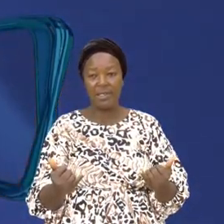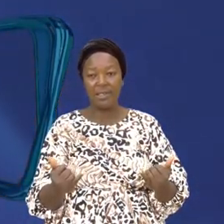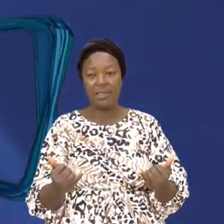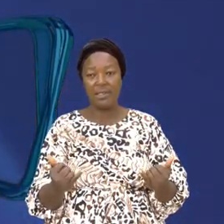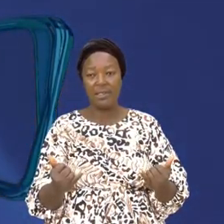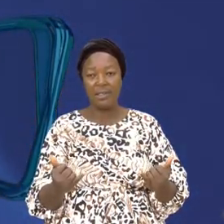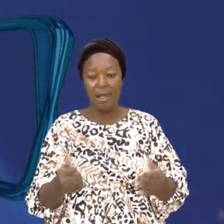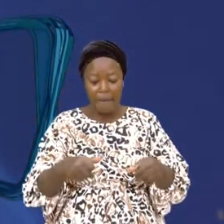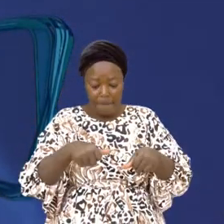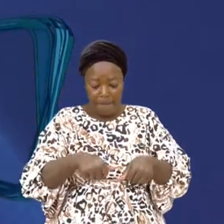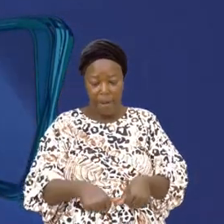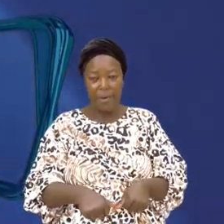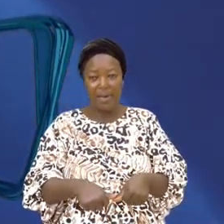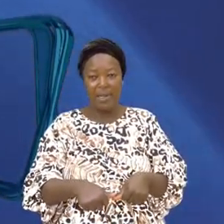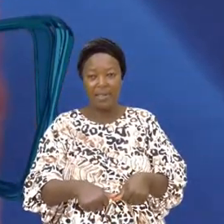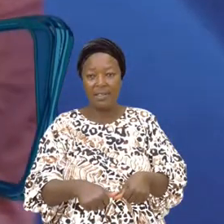permanent,